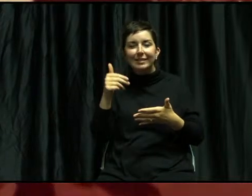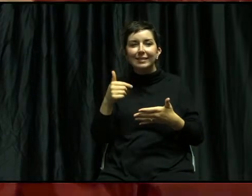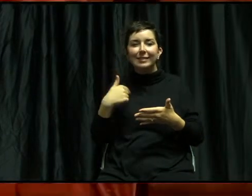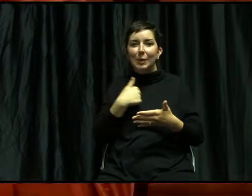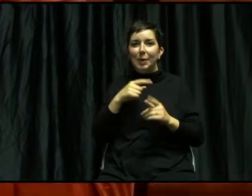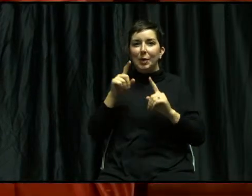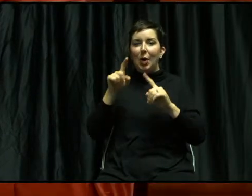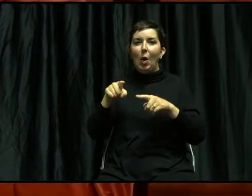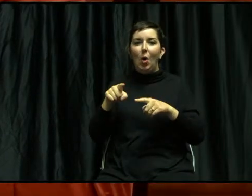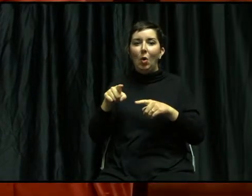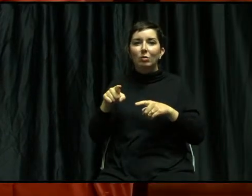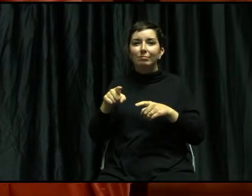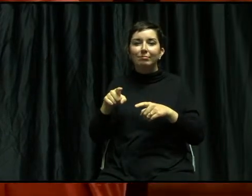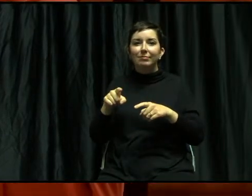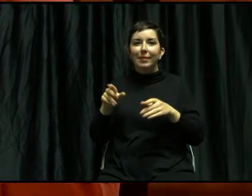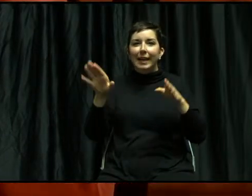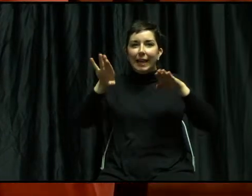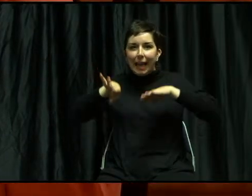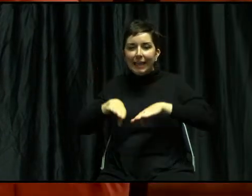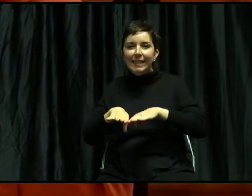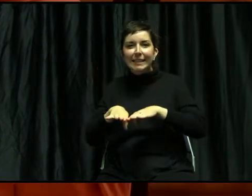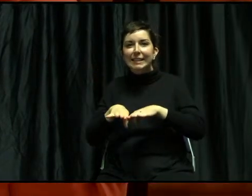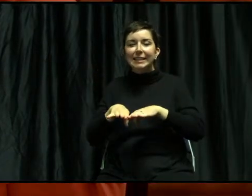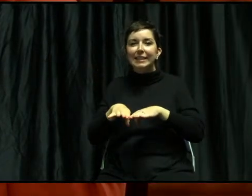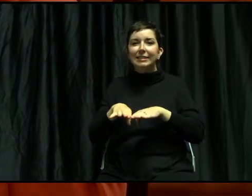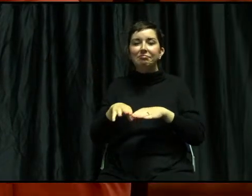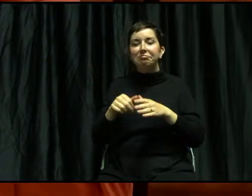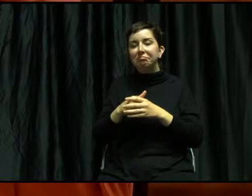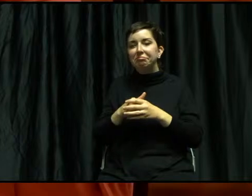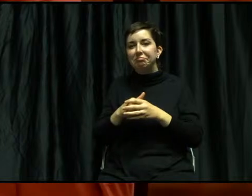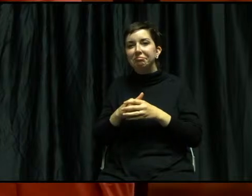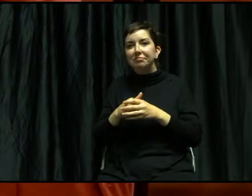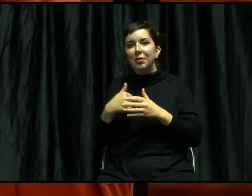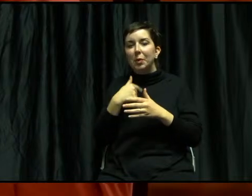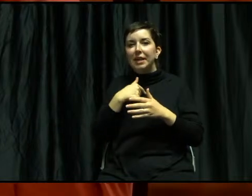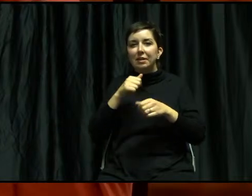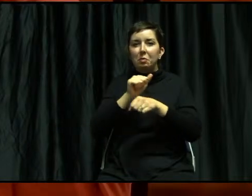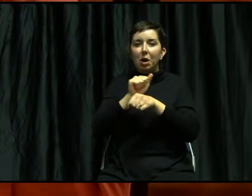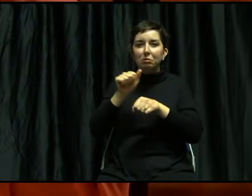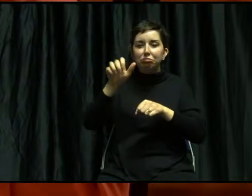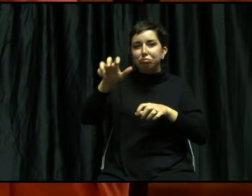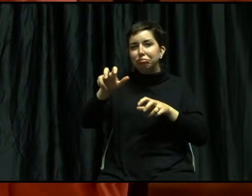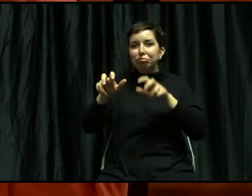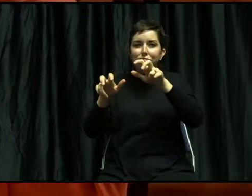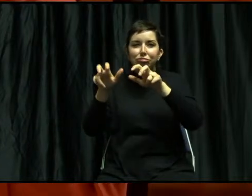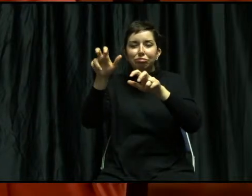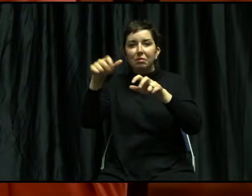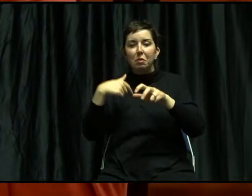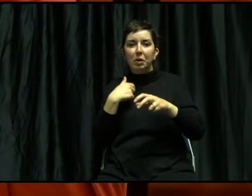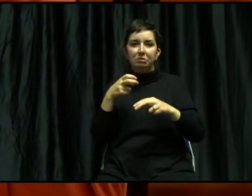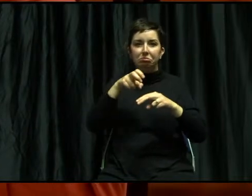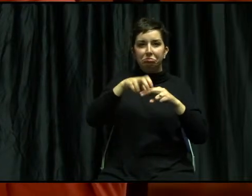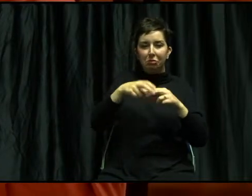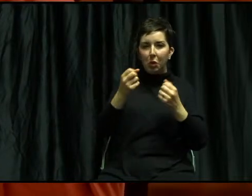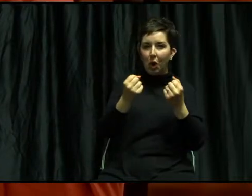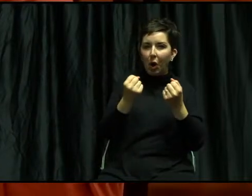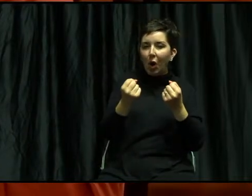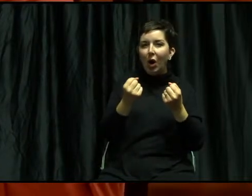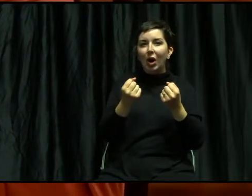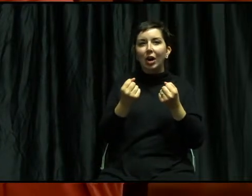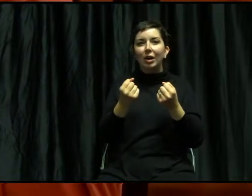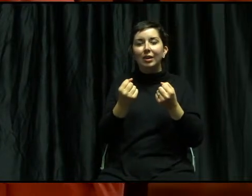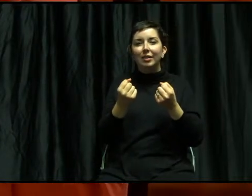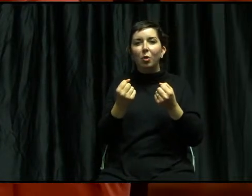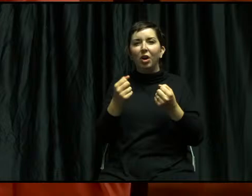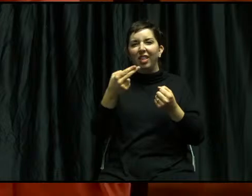canyon when Dean Perkins and some of the really early Ogden climbers were up there, and we'd sit in the car or sit on the hood of